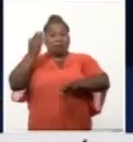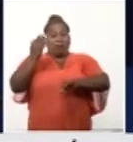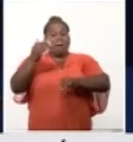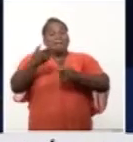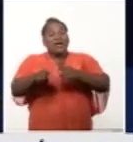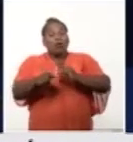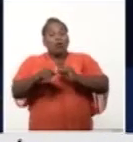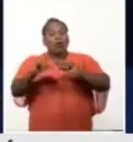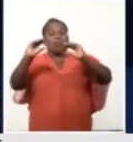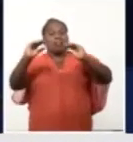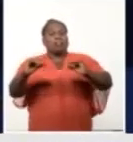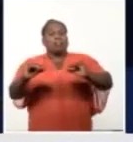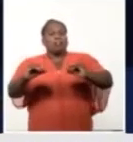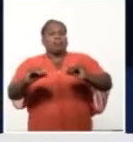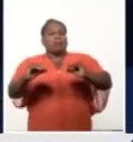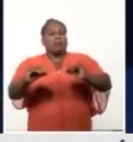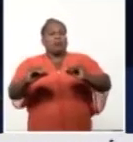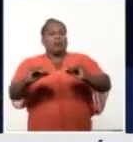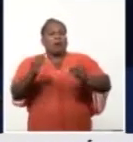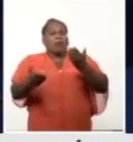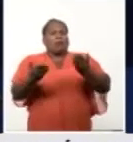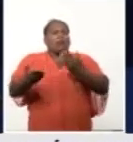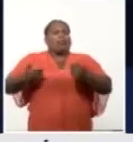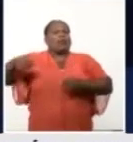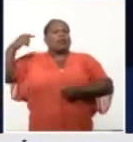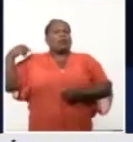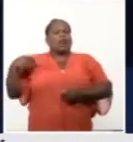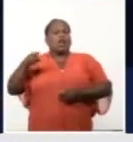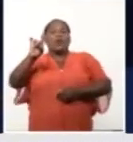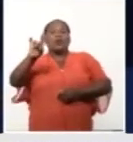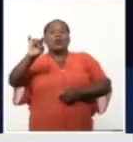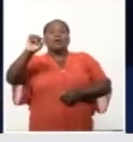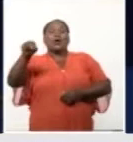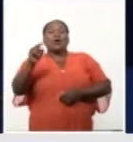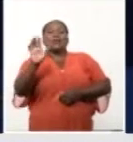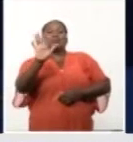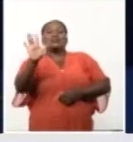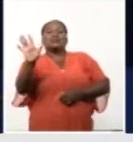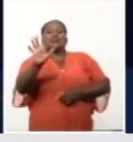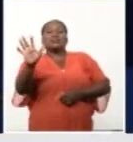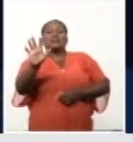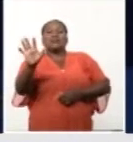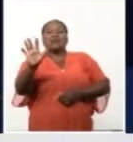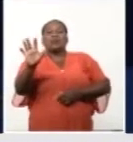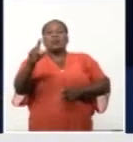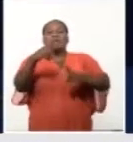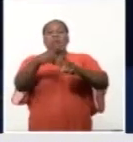rate, although it's lower than the one it had the day before. It's